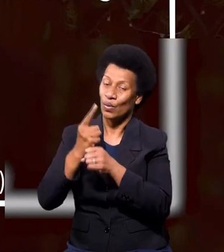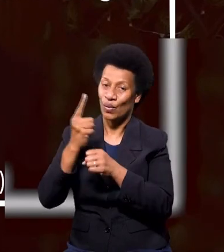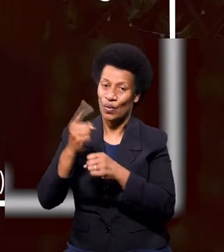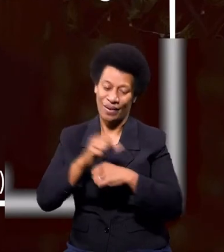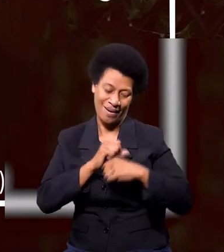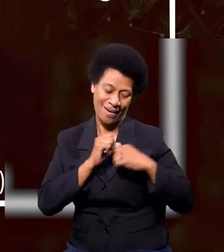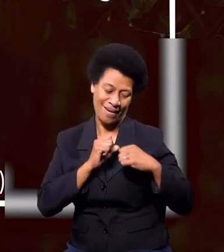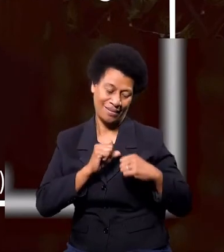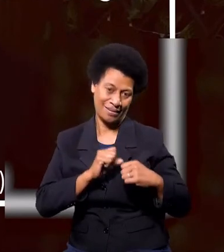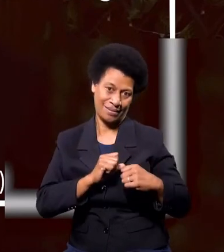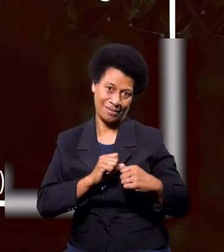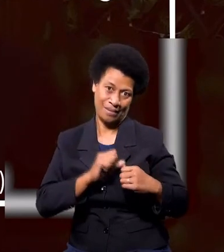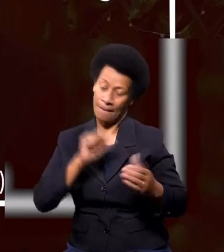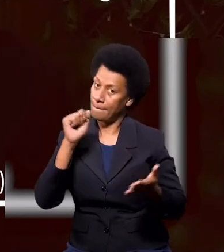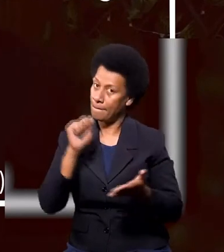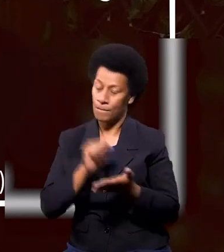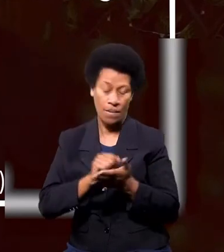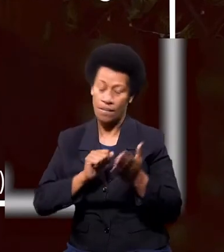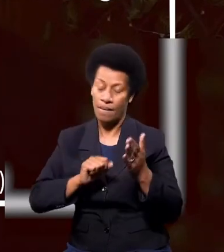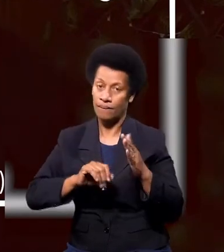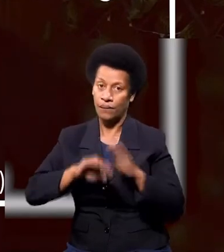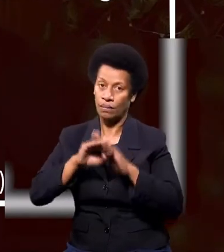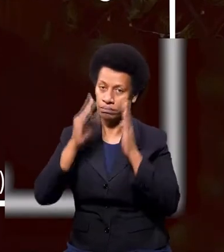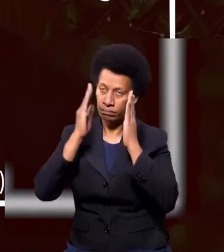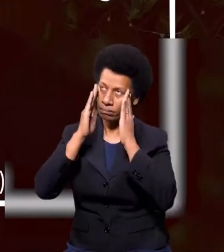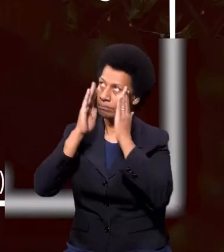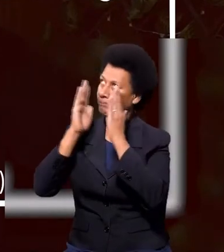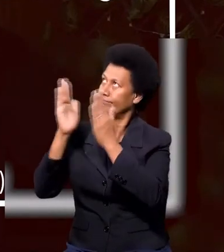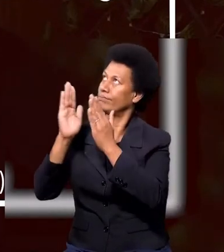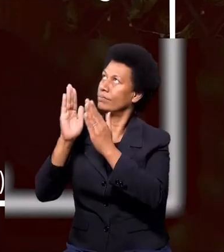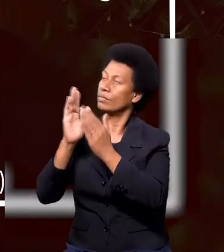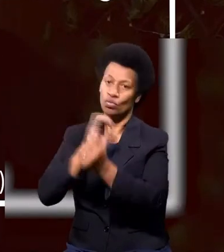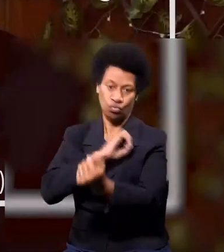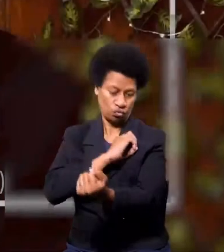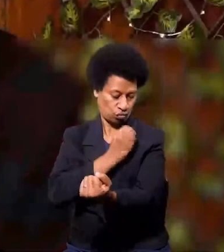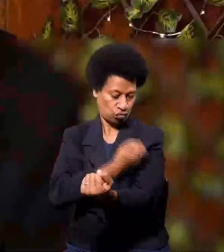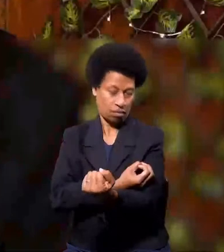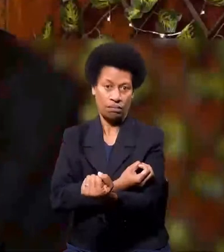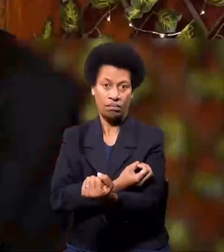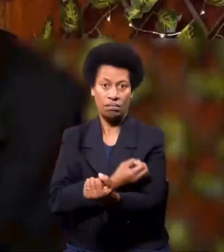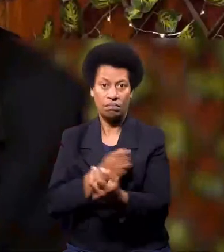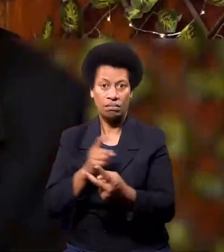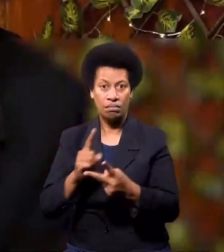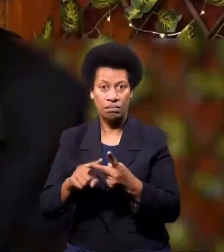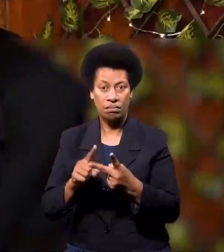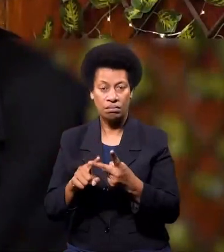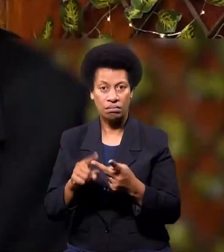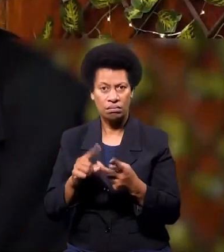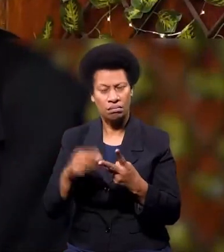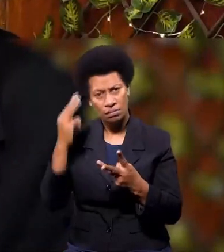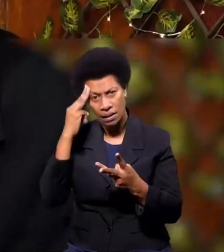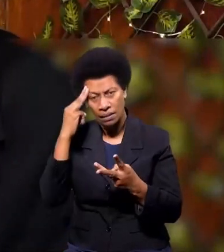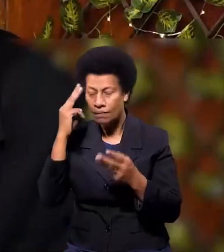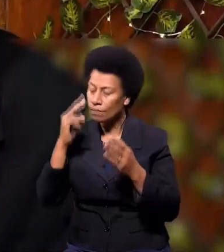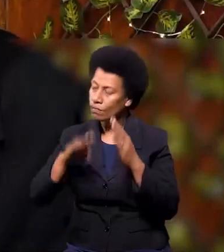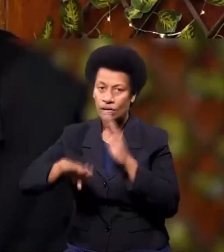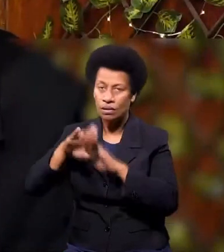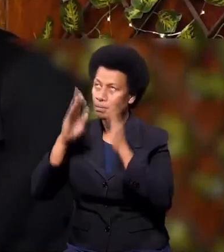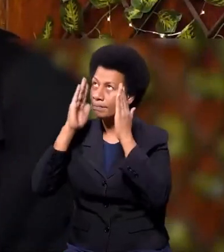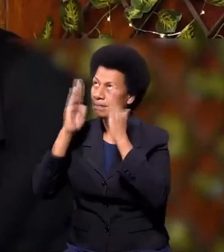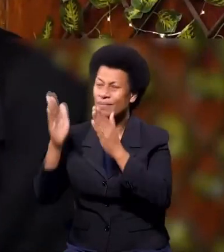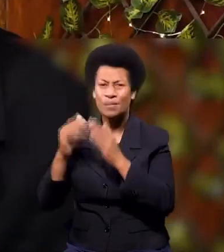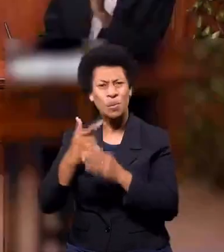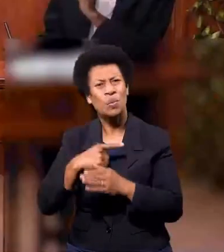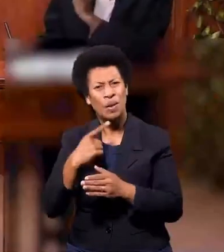with all your heart, with all your soul, and with all your strength. Now, why is Deuteronomy 6 and verse